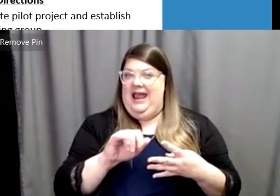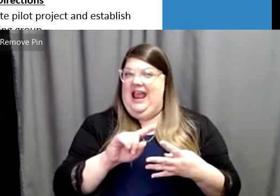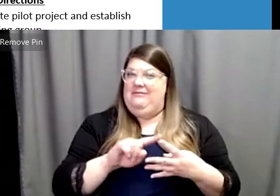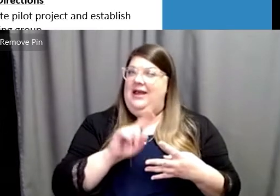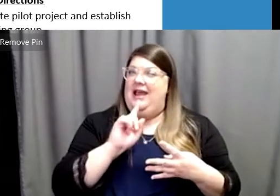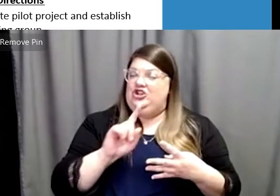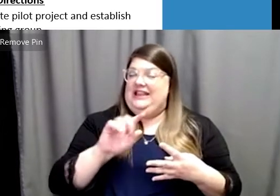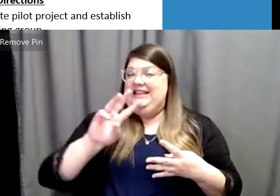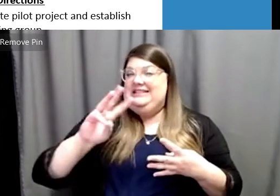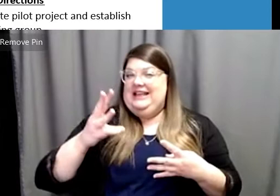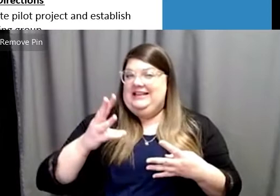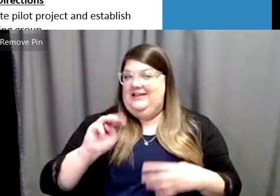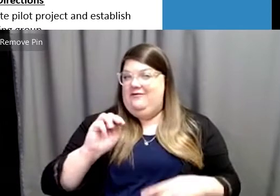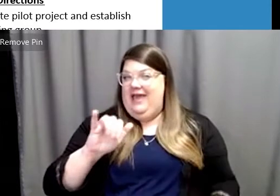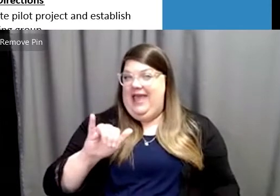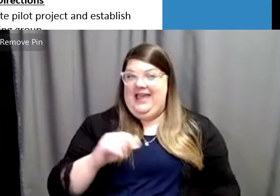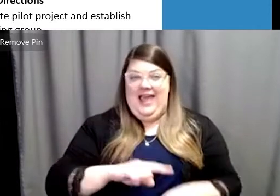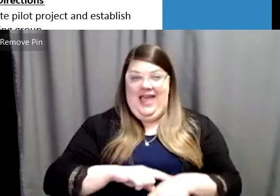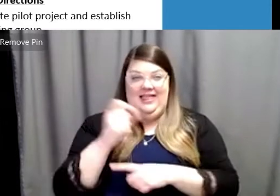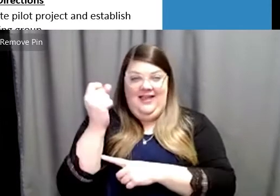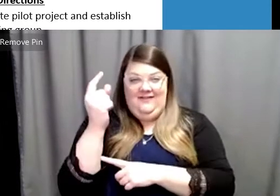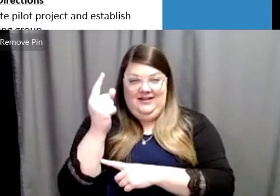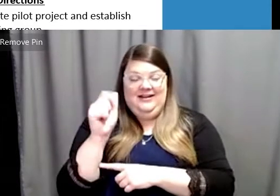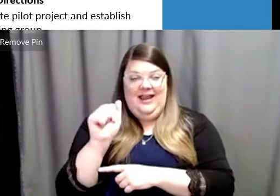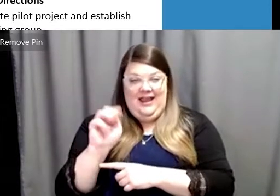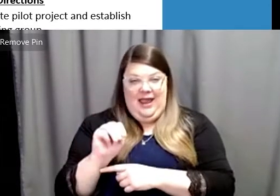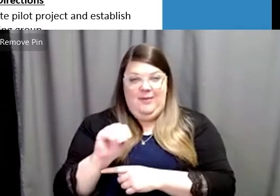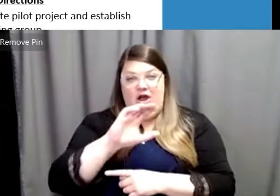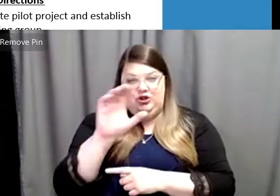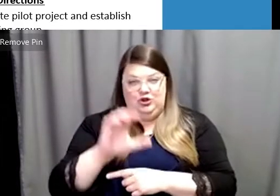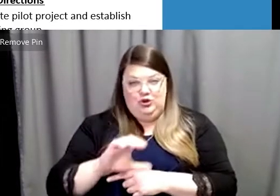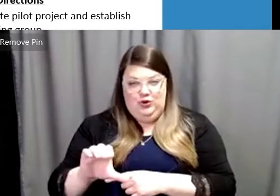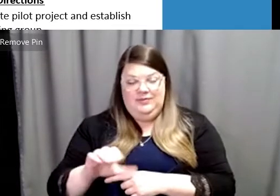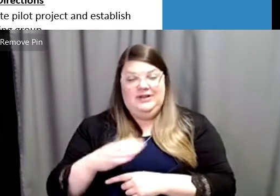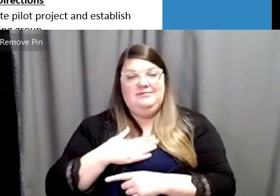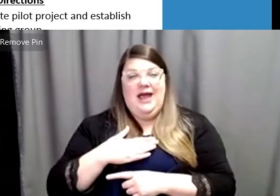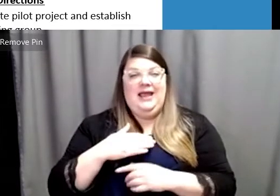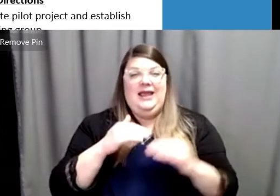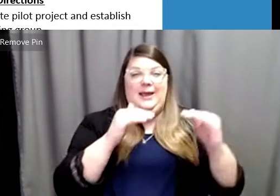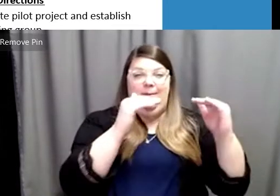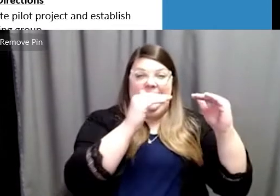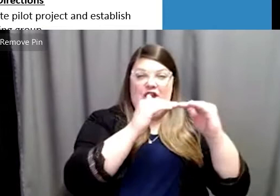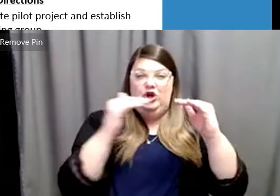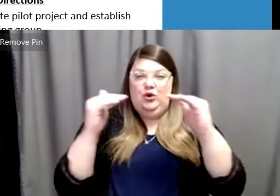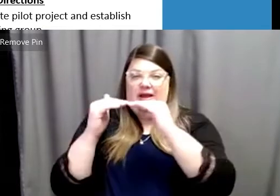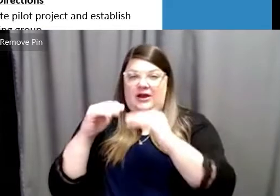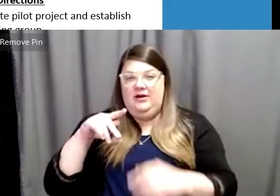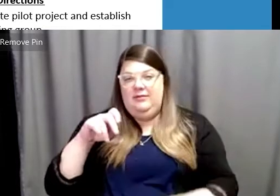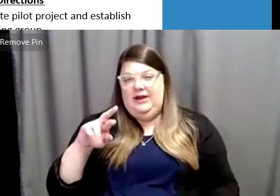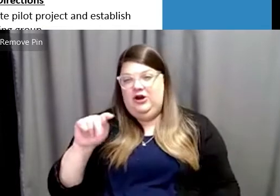at 11 a.m. over Zoom, is my peer-to-peer on